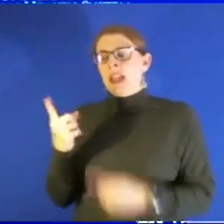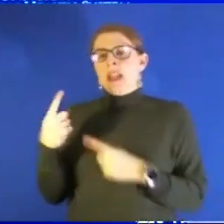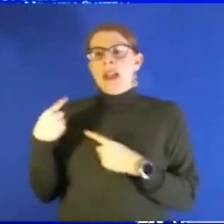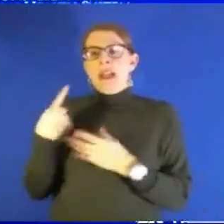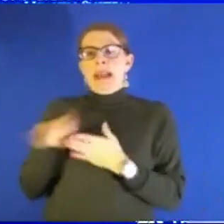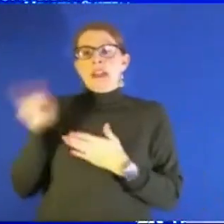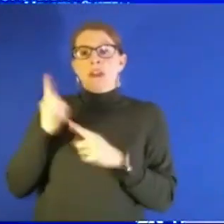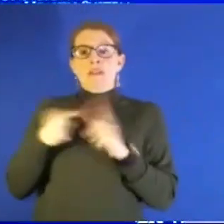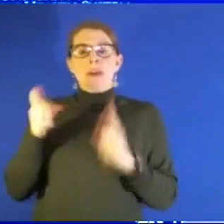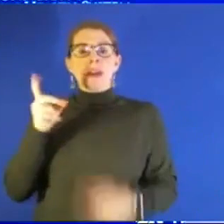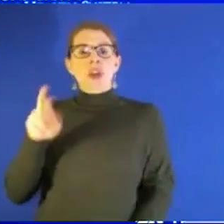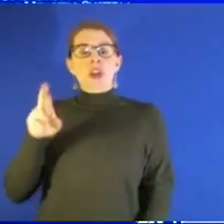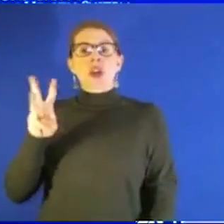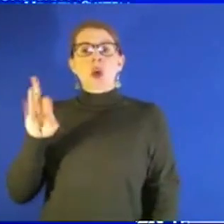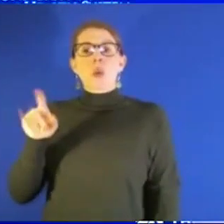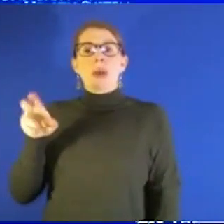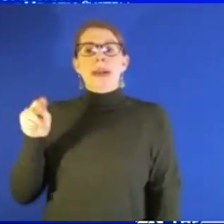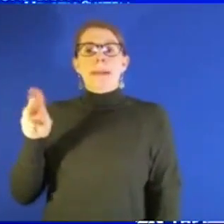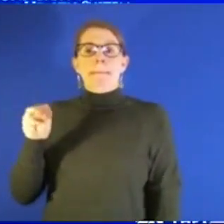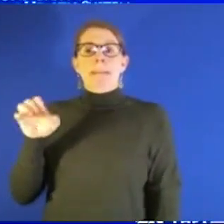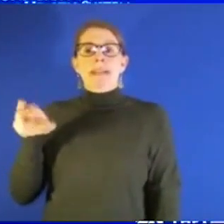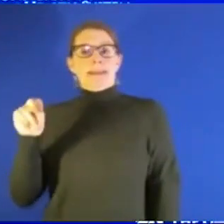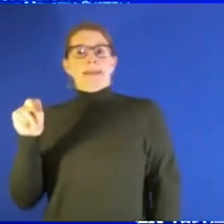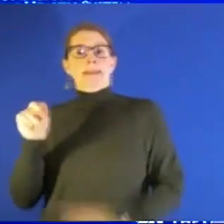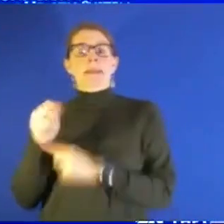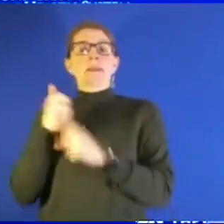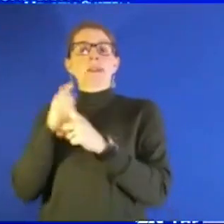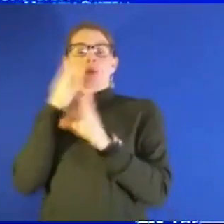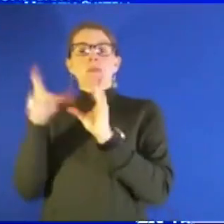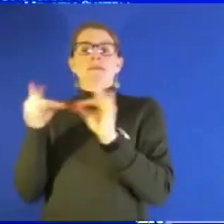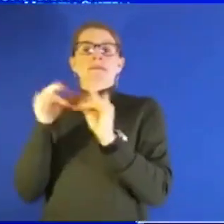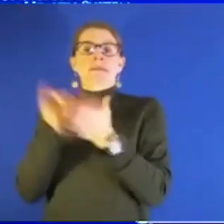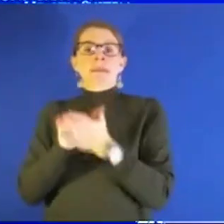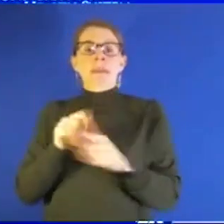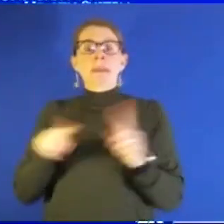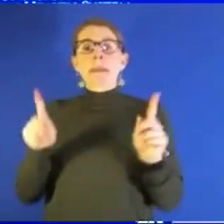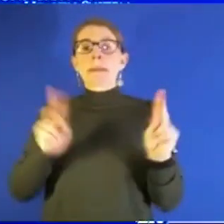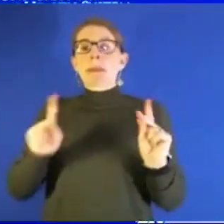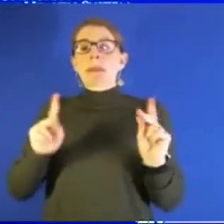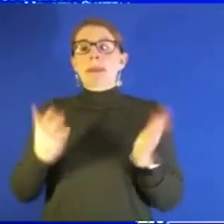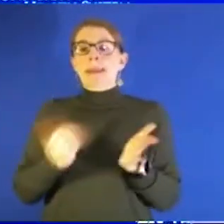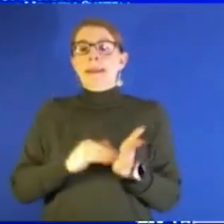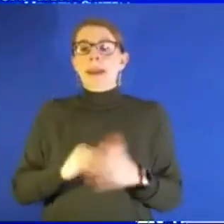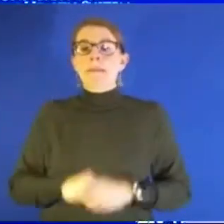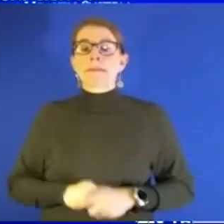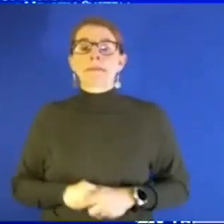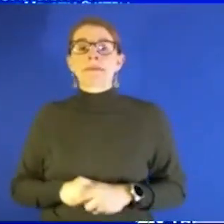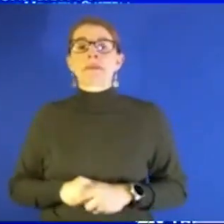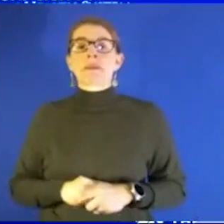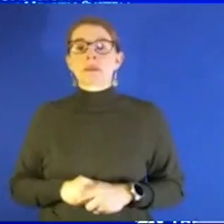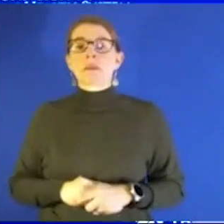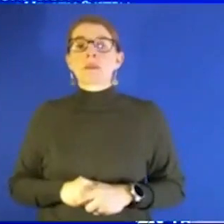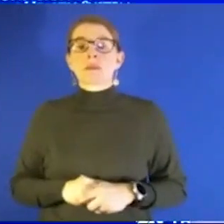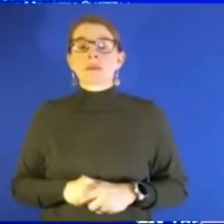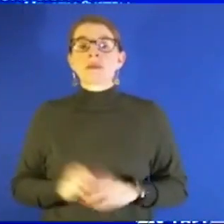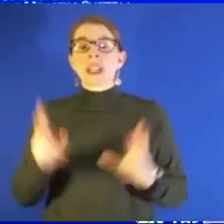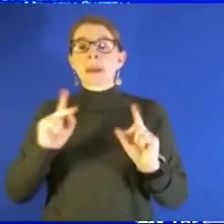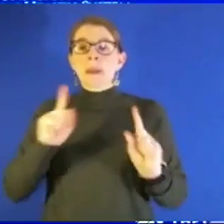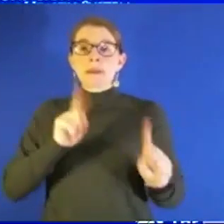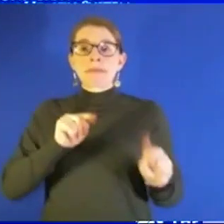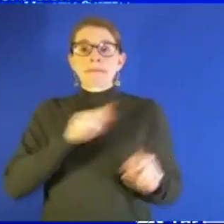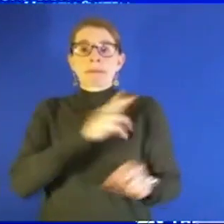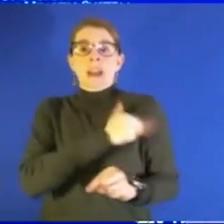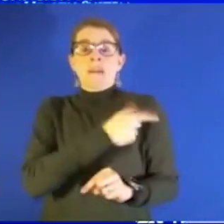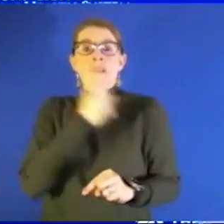Williamson will attest to that. But I think people are really, again, just as they're saying, people are coming to the hospital for another reason, they're